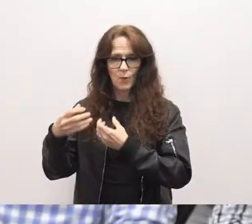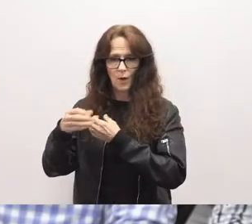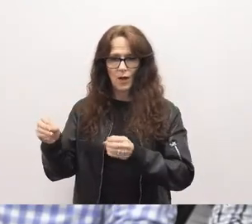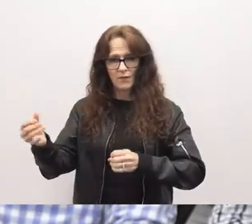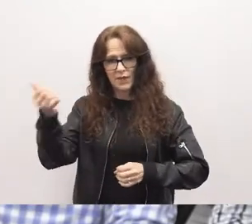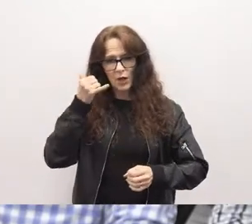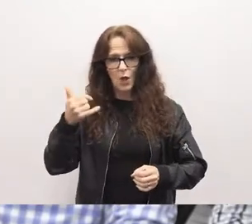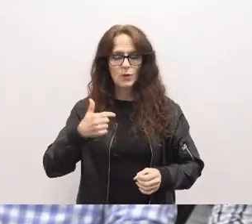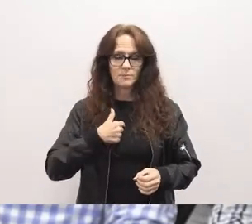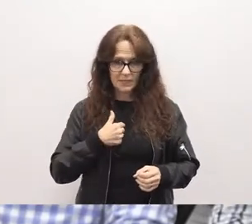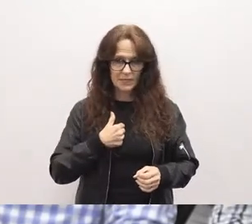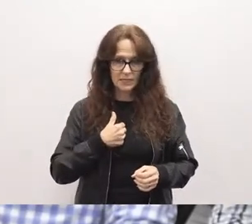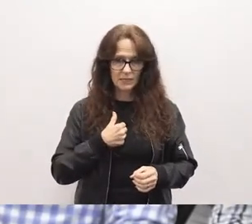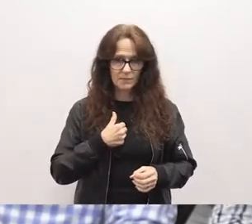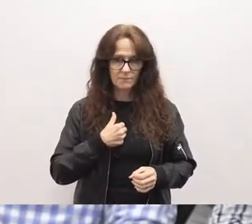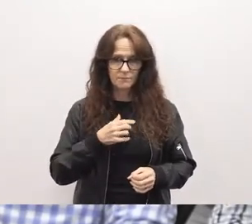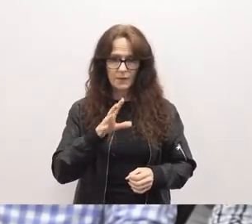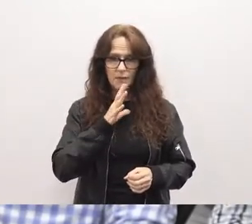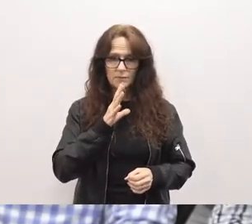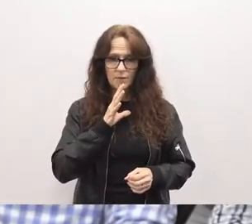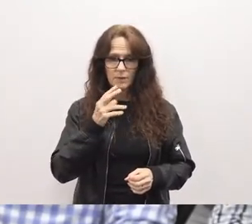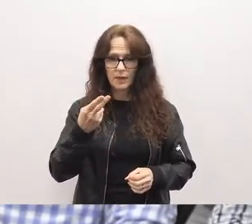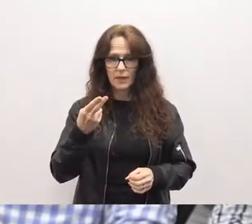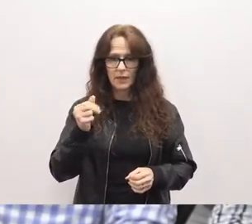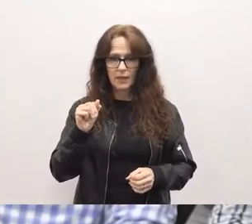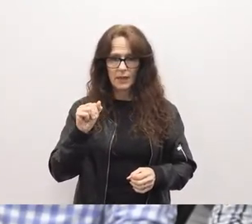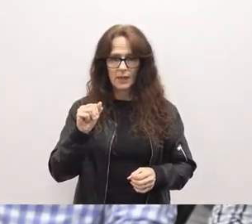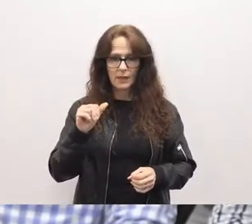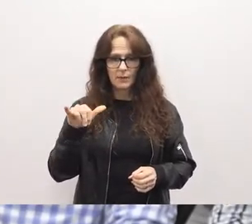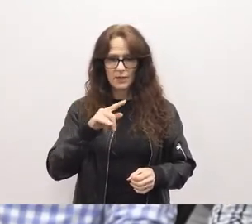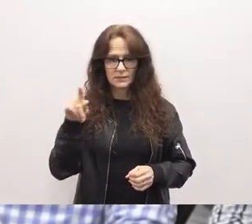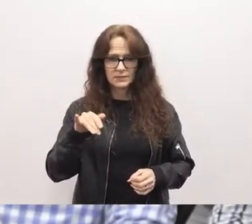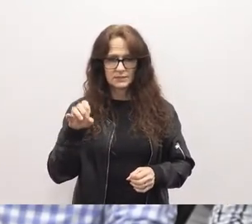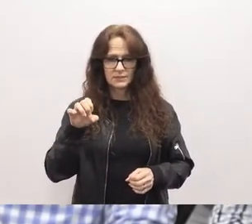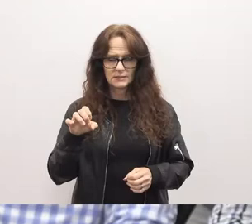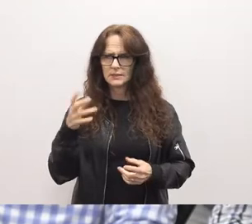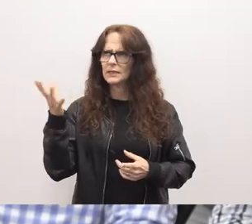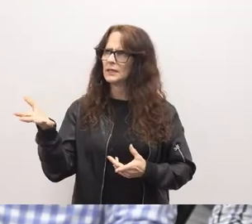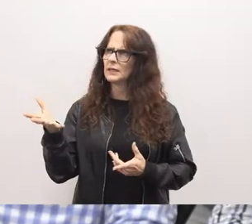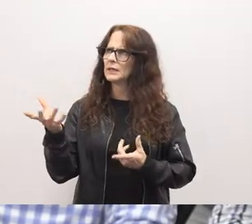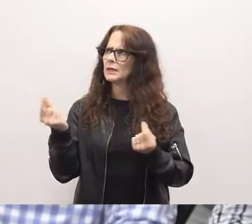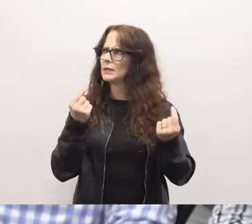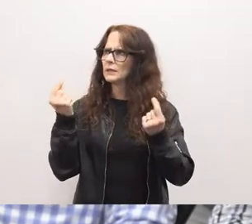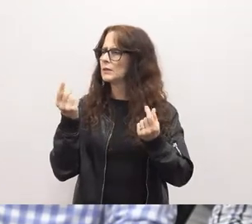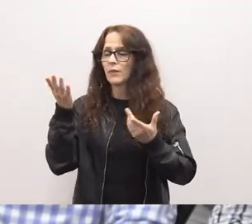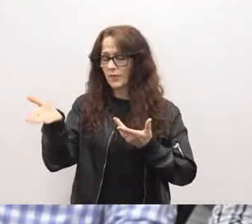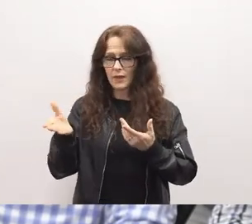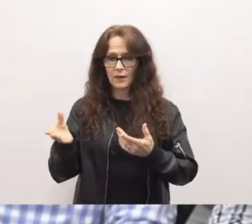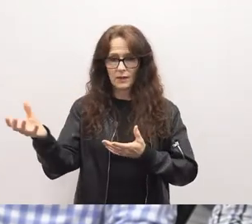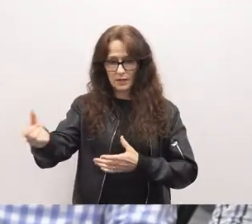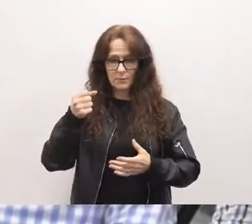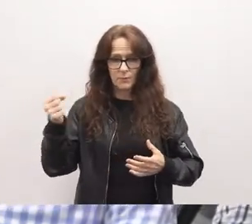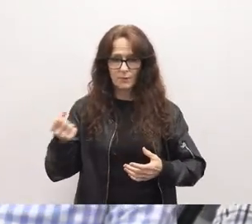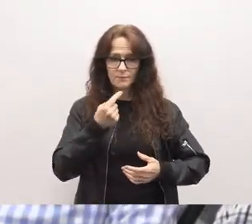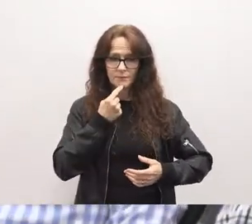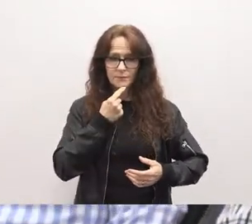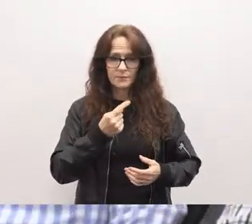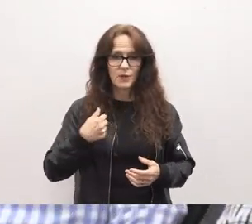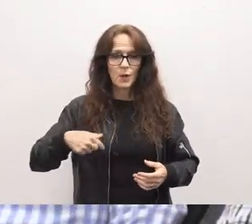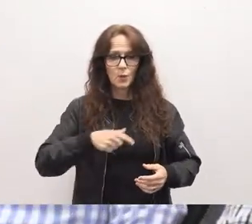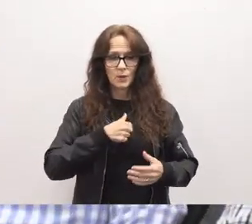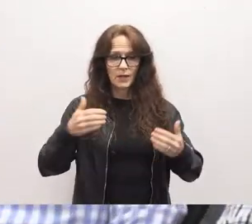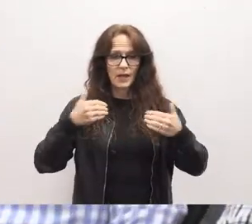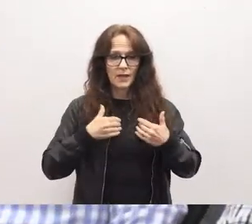me. And I spoke to Mr. Hayes, which is, I don't know what he is there at Milliken. And he pulled me out. He told me, we have